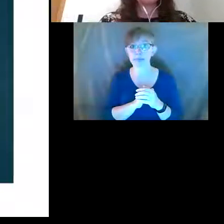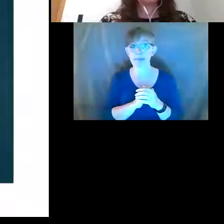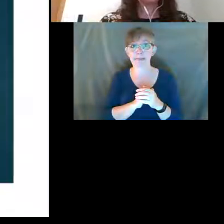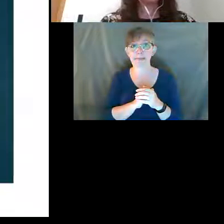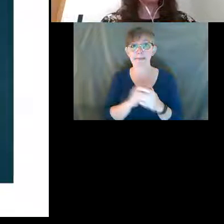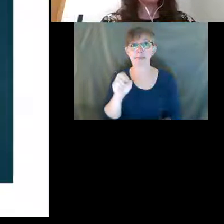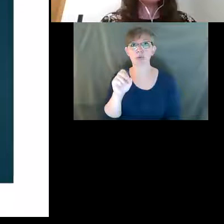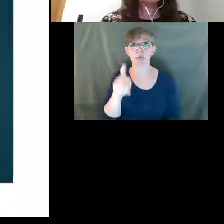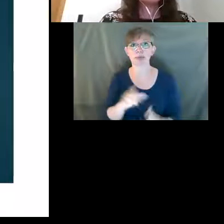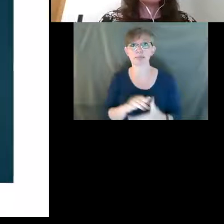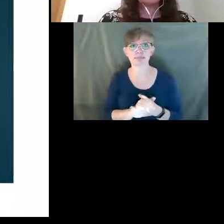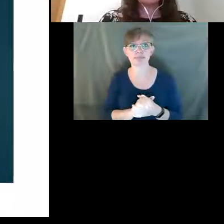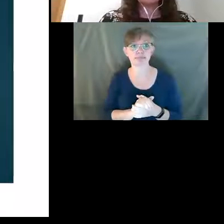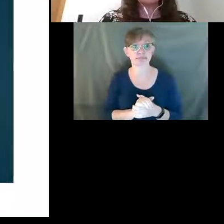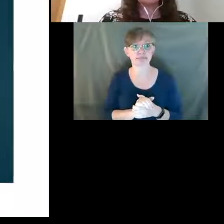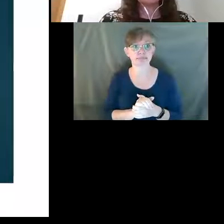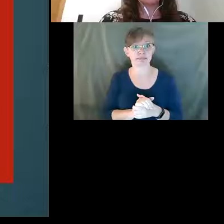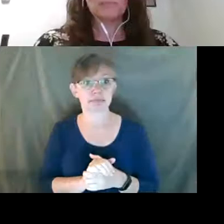Okay.